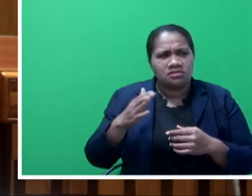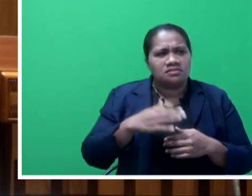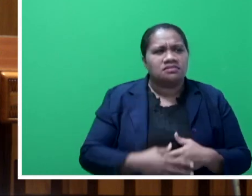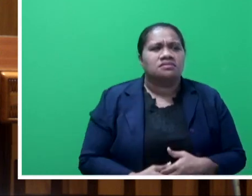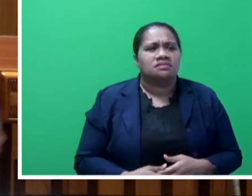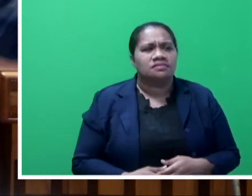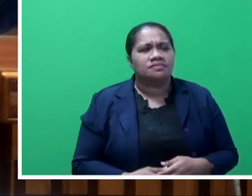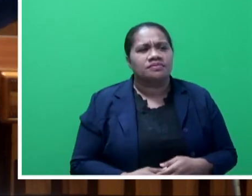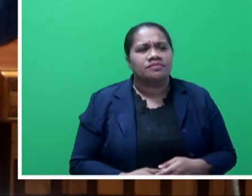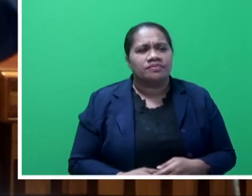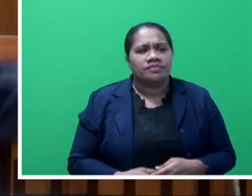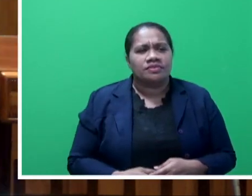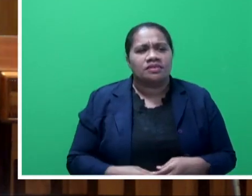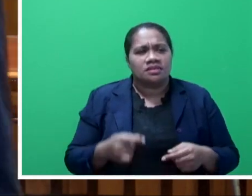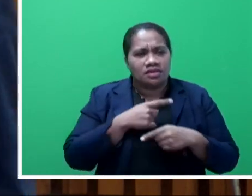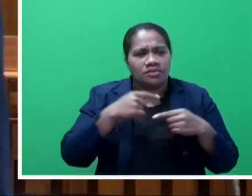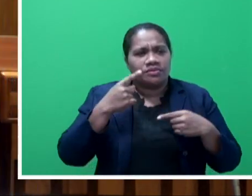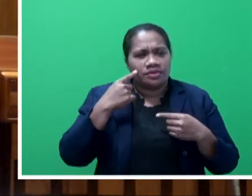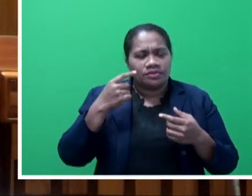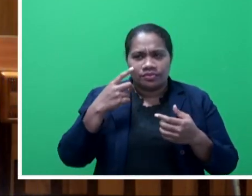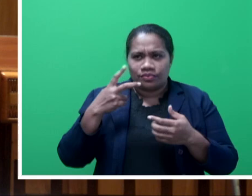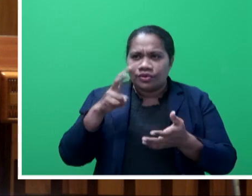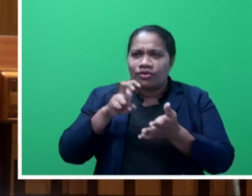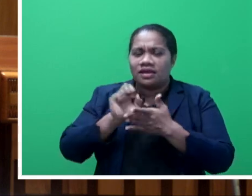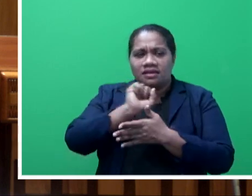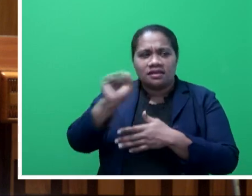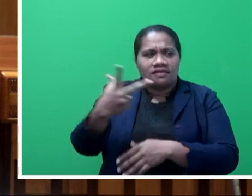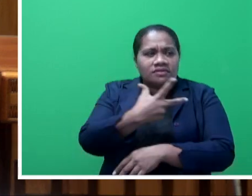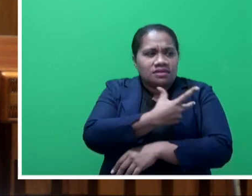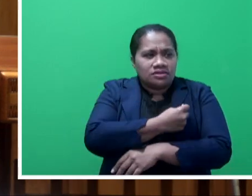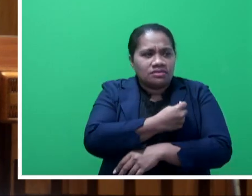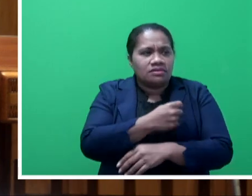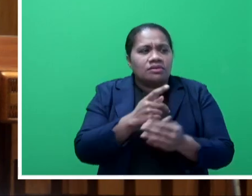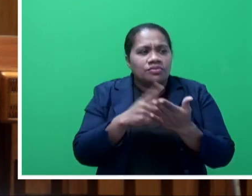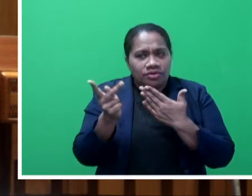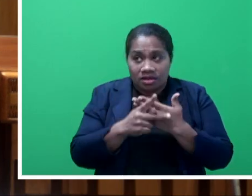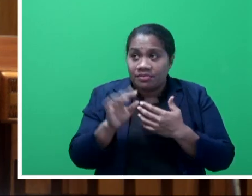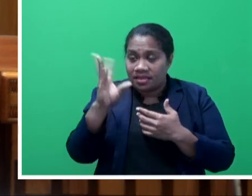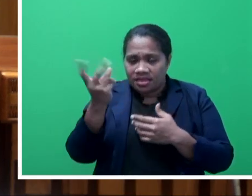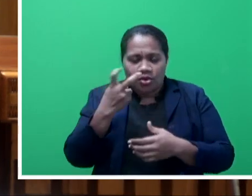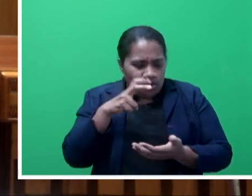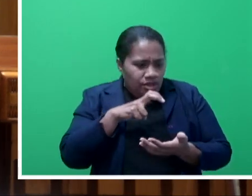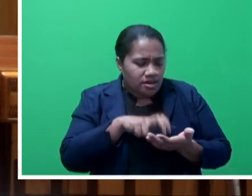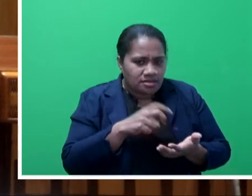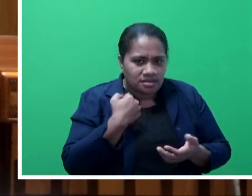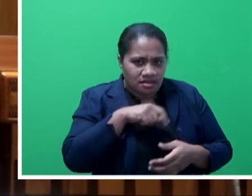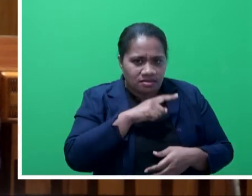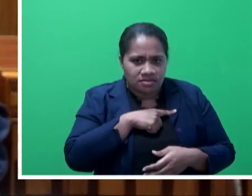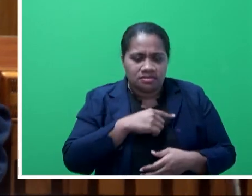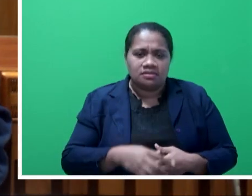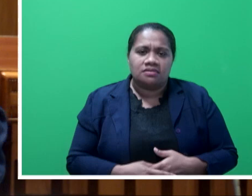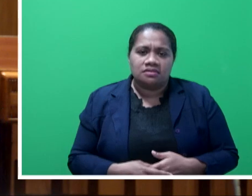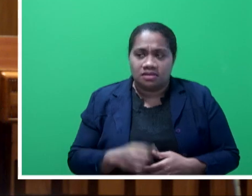recognition, that we recognize their vaccination program, they recognize ours. That's why it's very important to have integrity within the